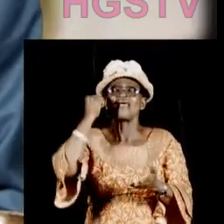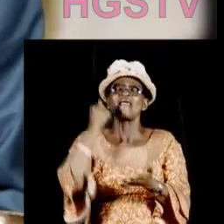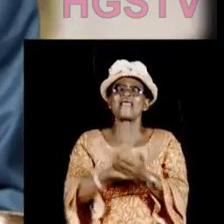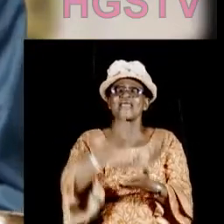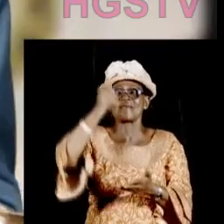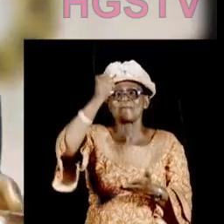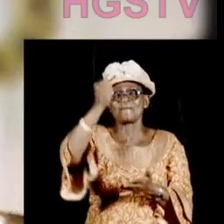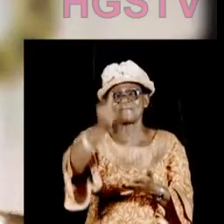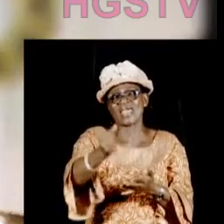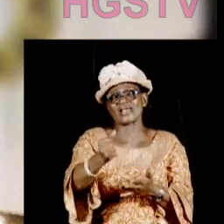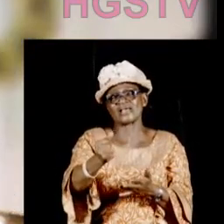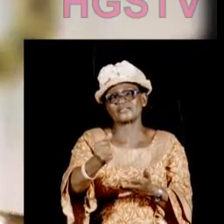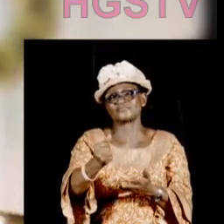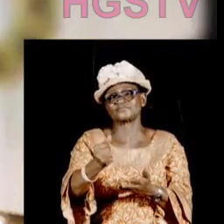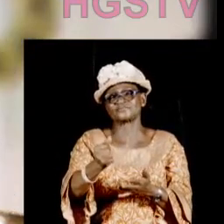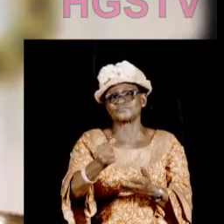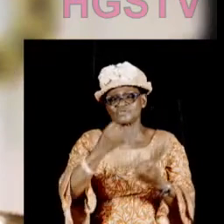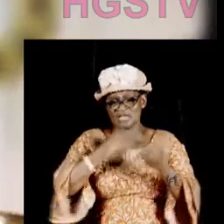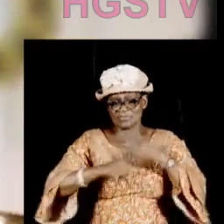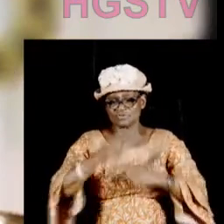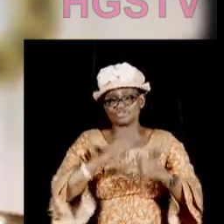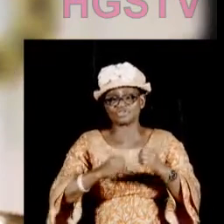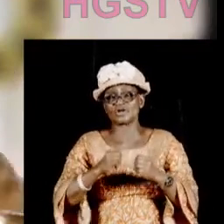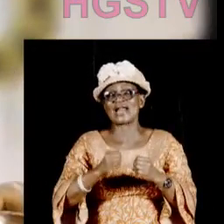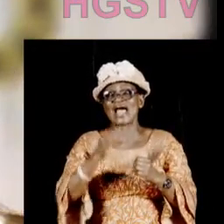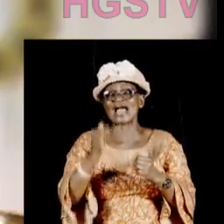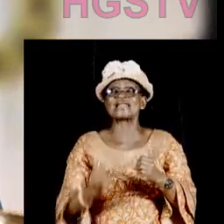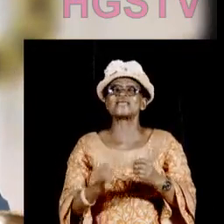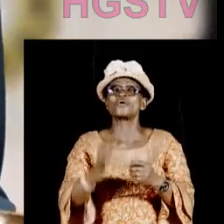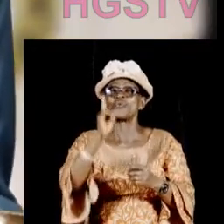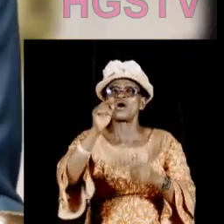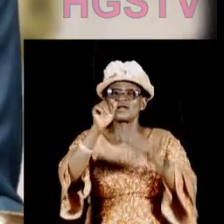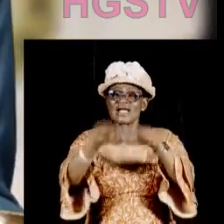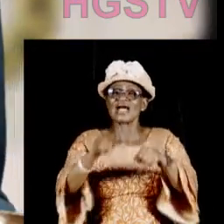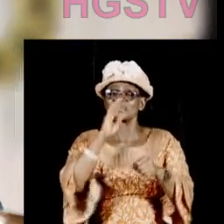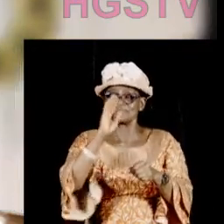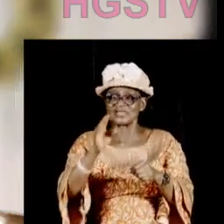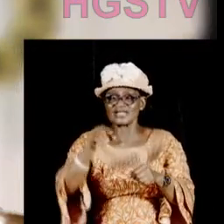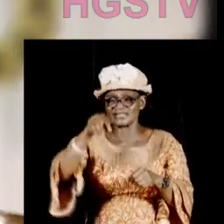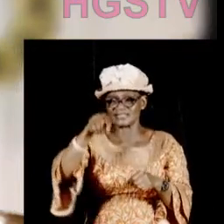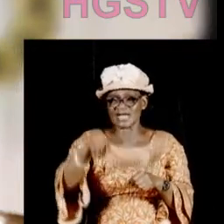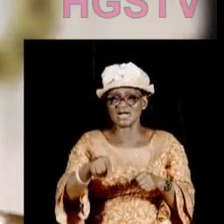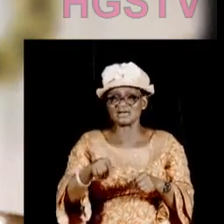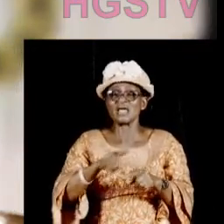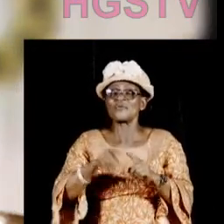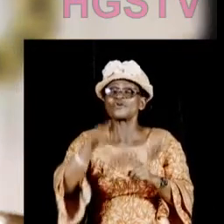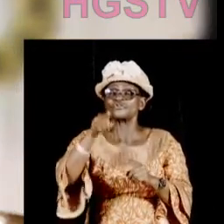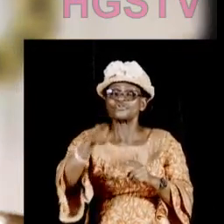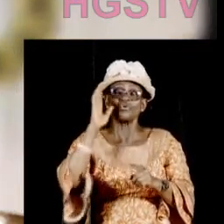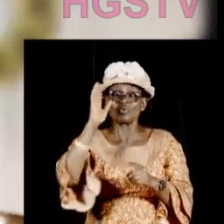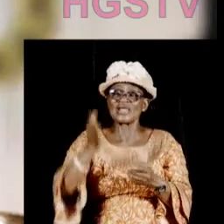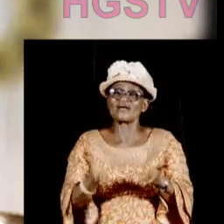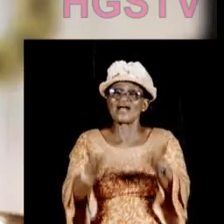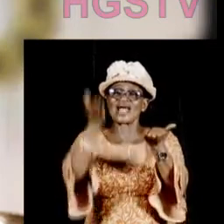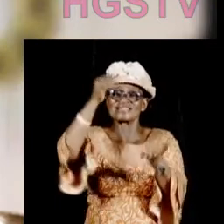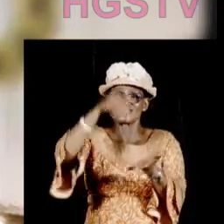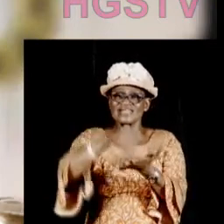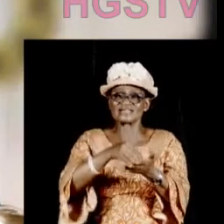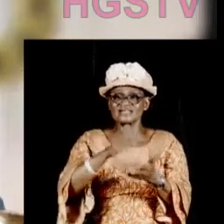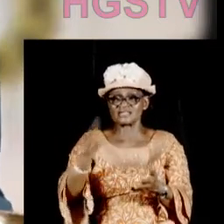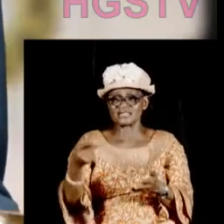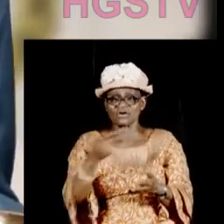name. Emotionally, one can be down, but you will rise again. In 2